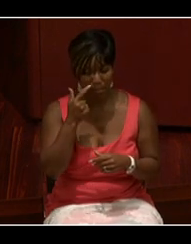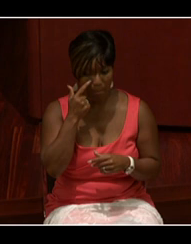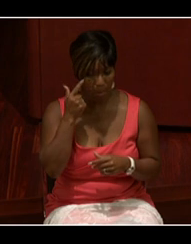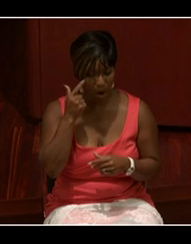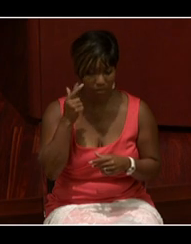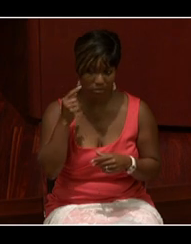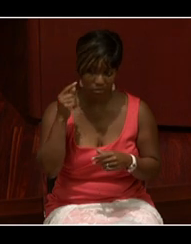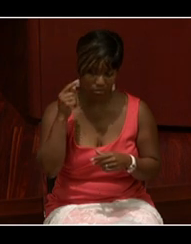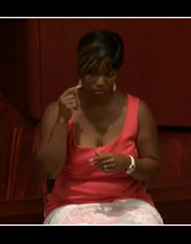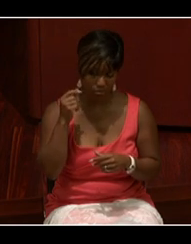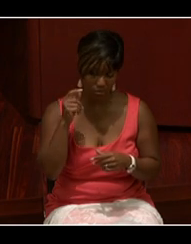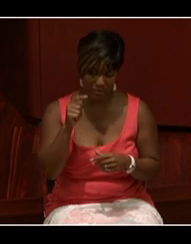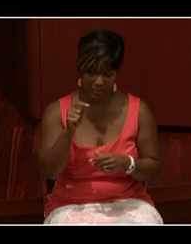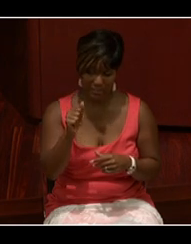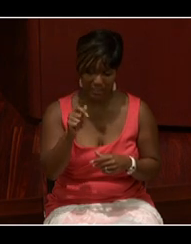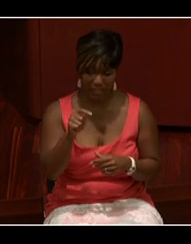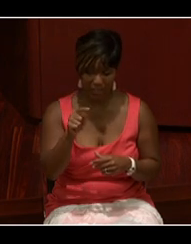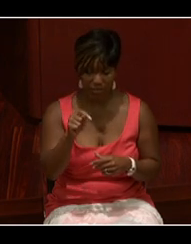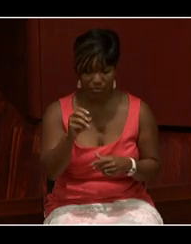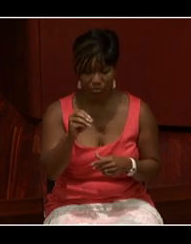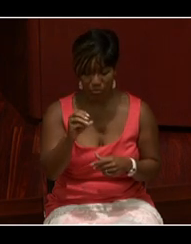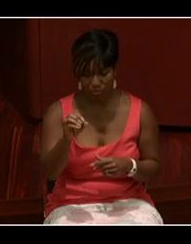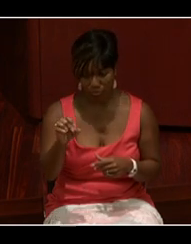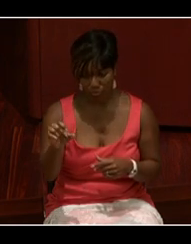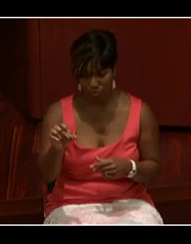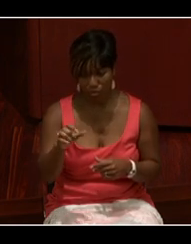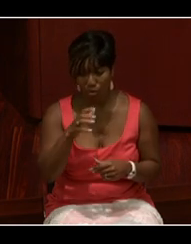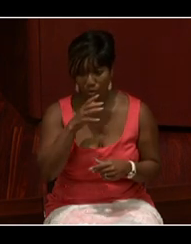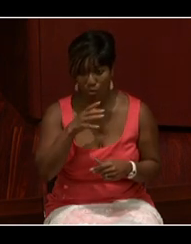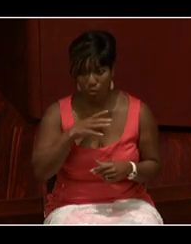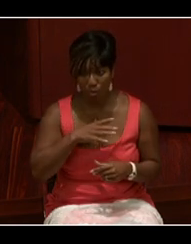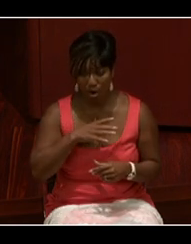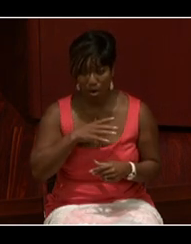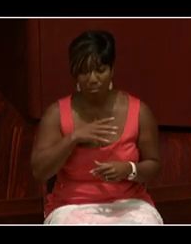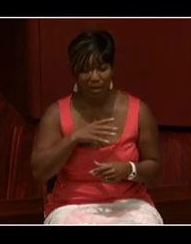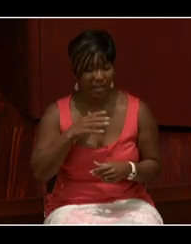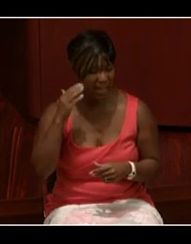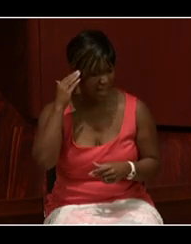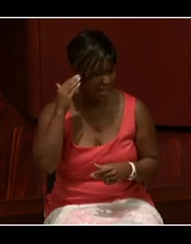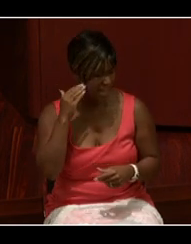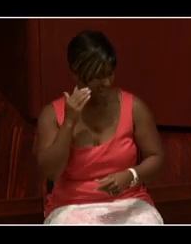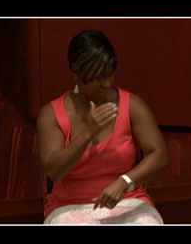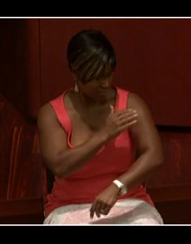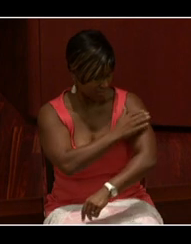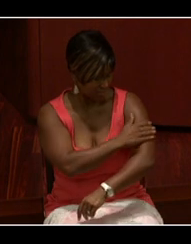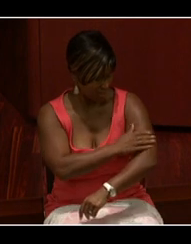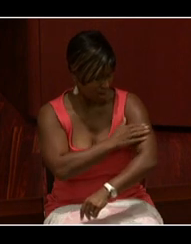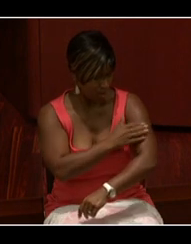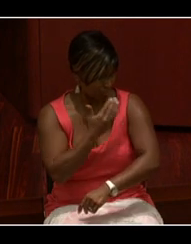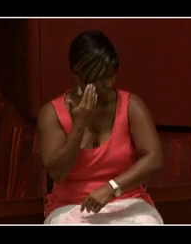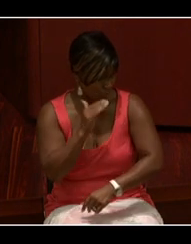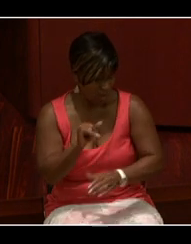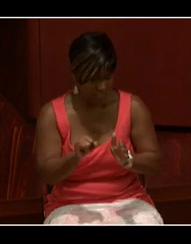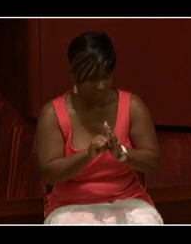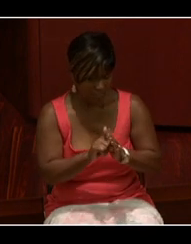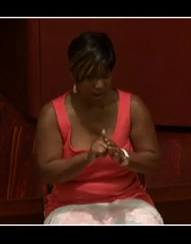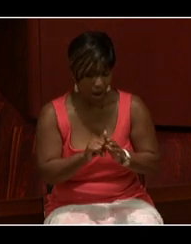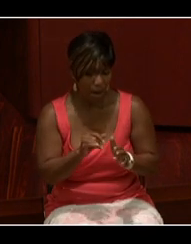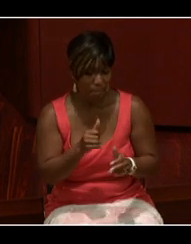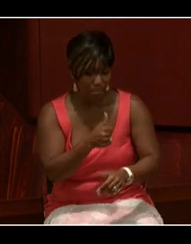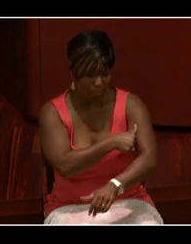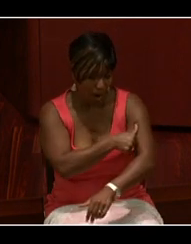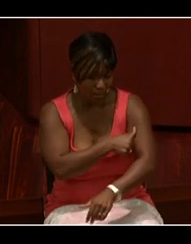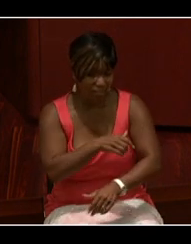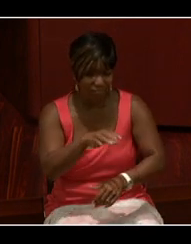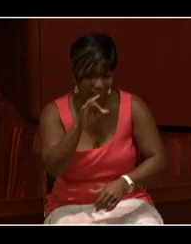has, you'll note, an identifying mark that says he has a woman's head tattooed on his arm. You never know what type of identifying marks you'll find in prison